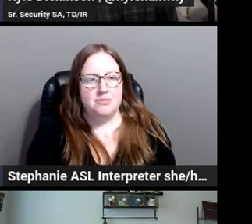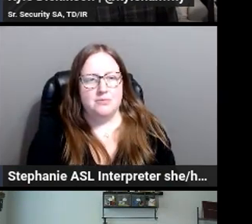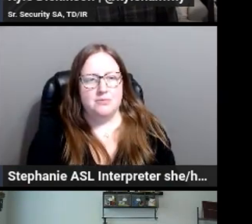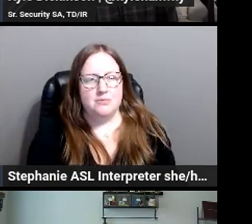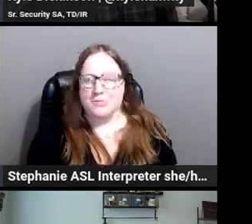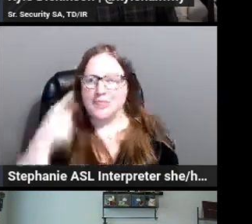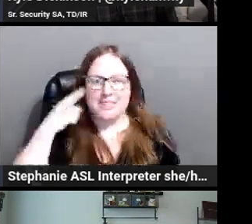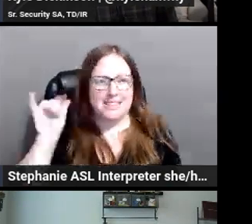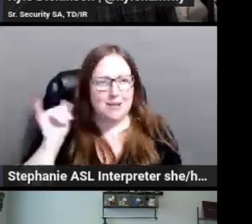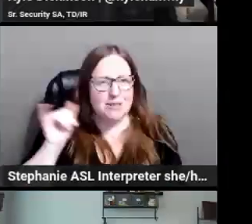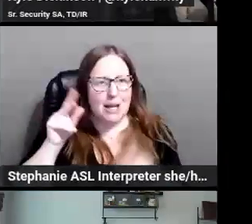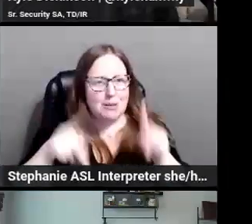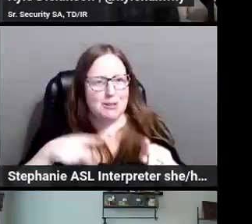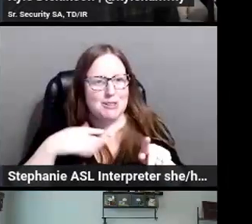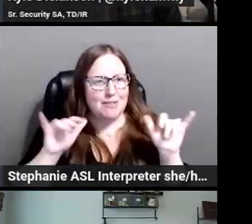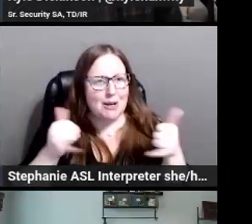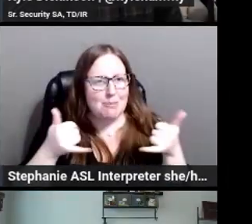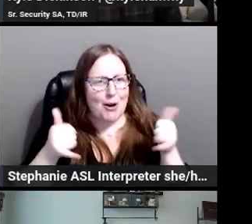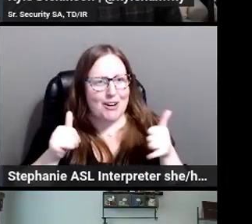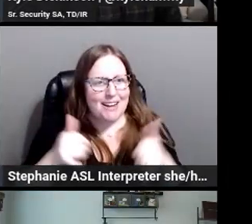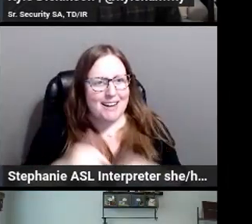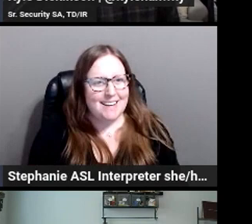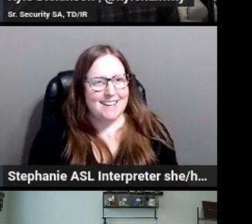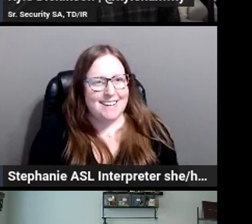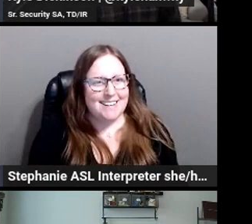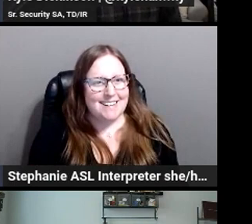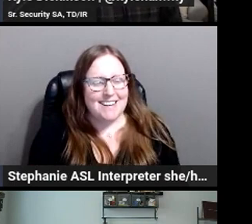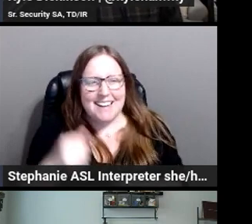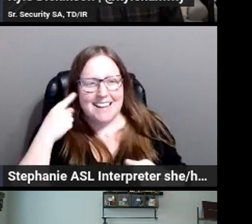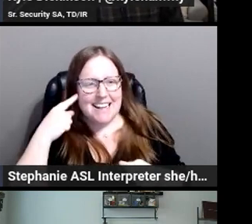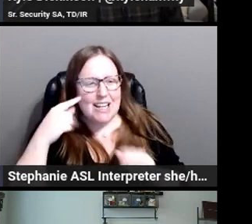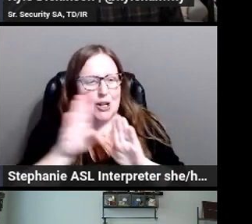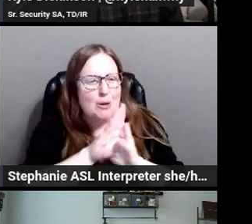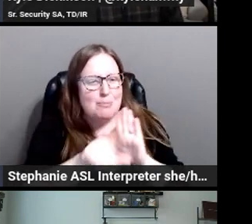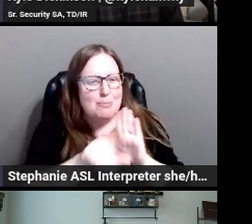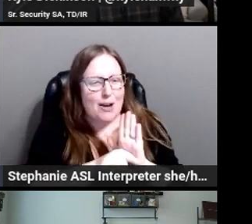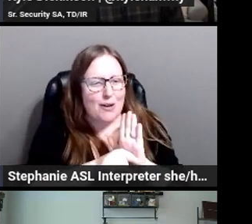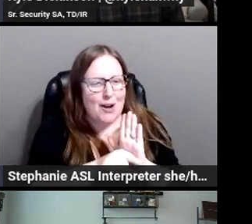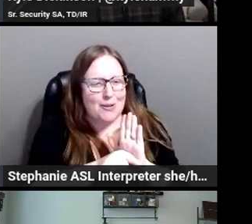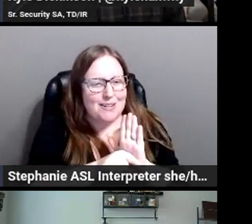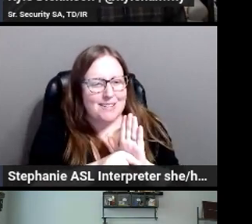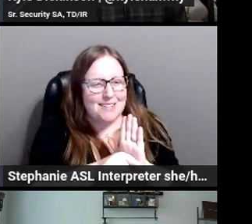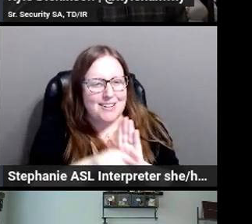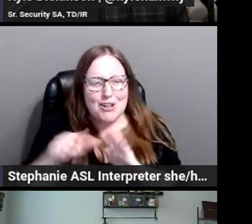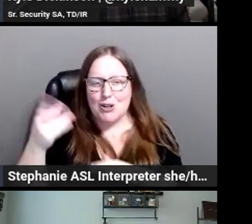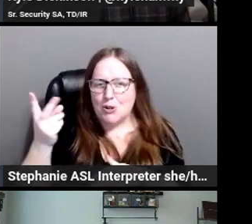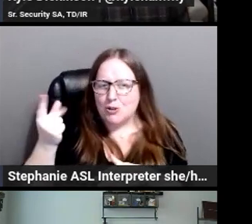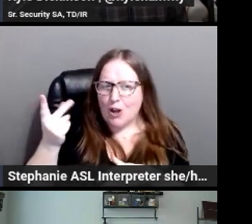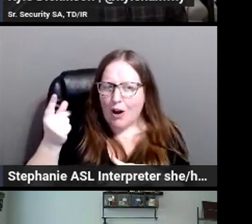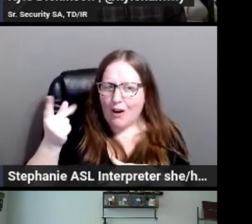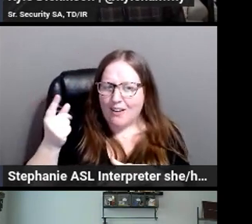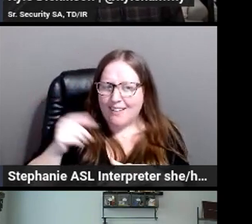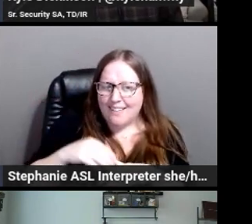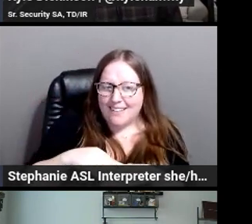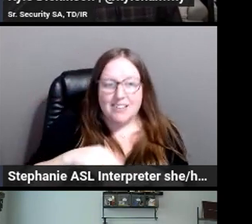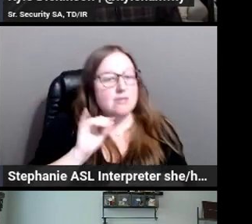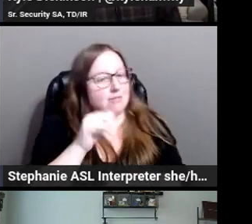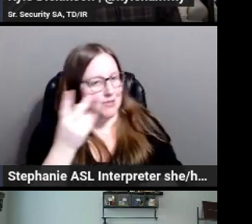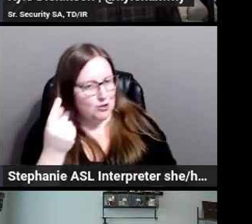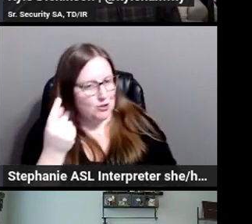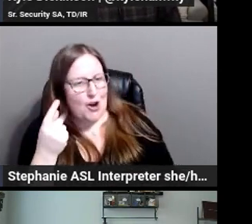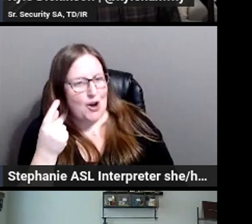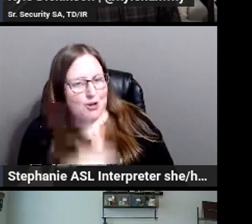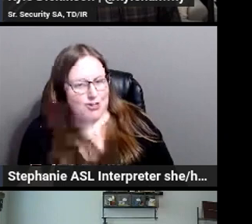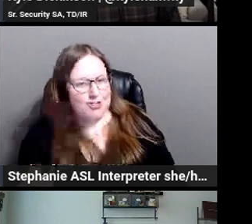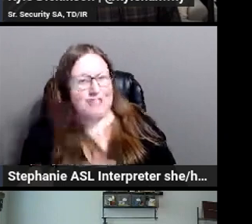Sounds like somebody's having a party. Yeah. I think Is it your dog, Marshall? That's the dog. I knew it.